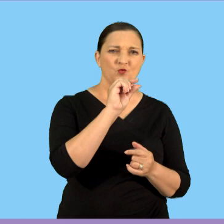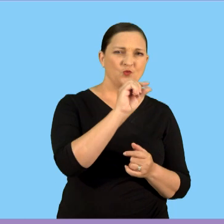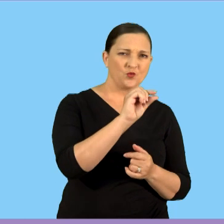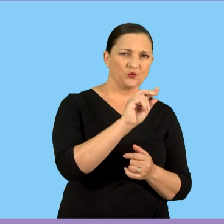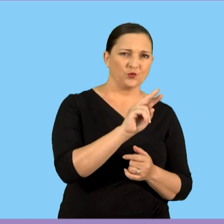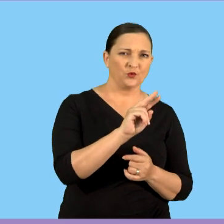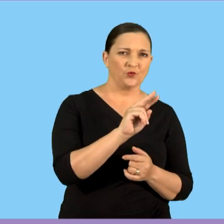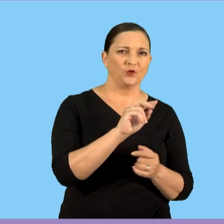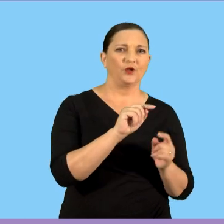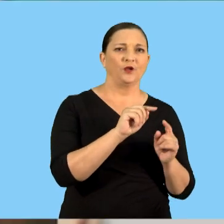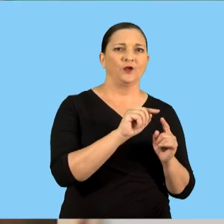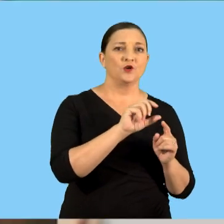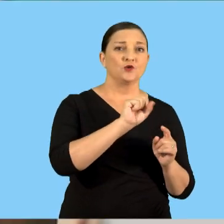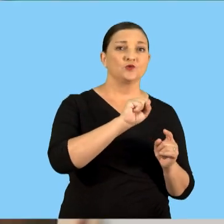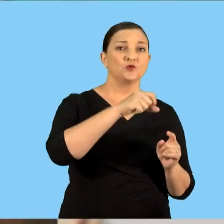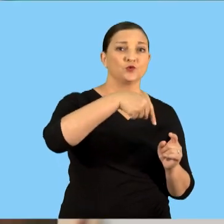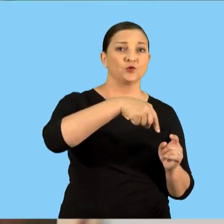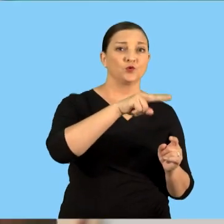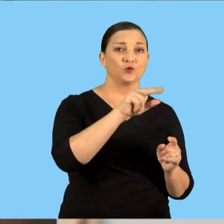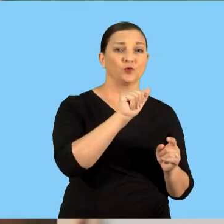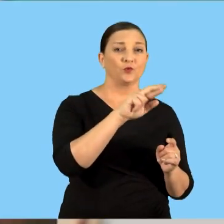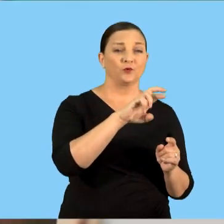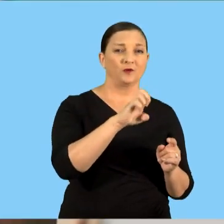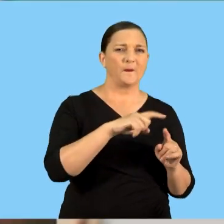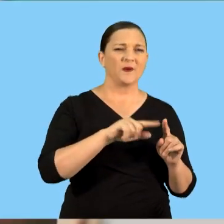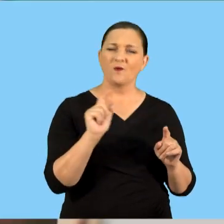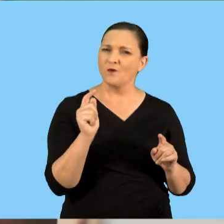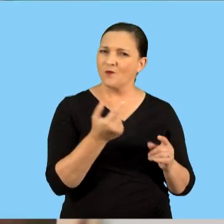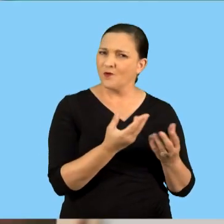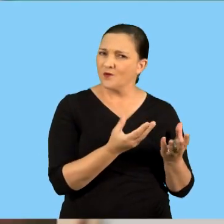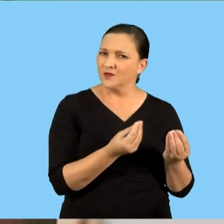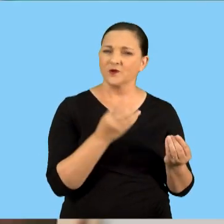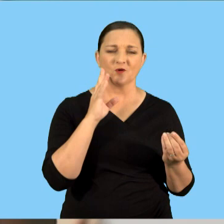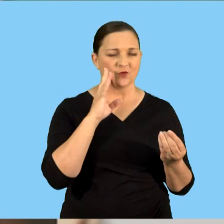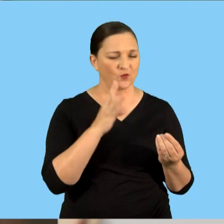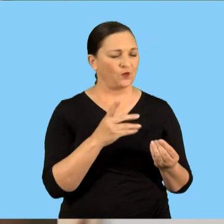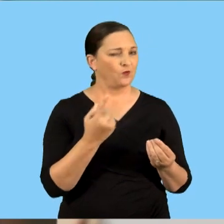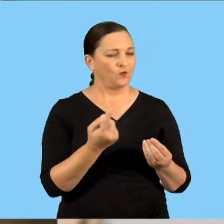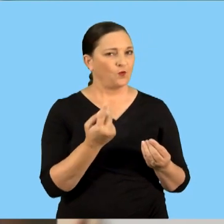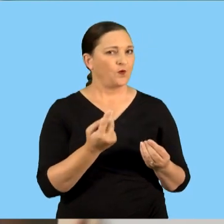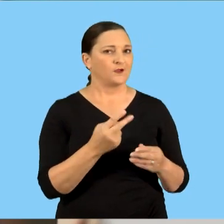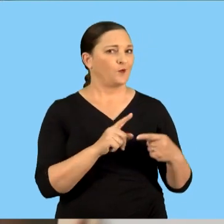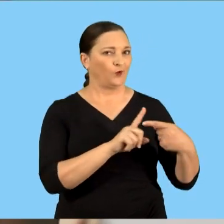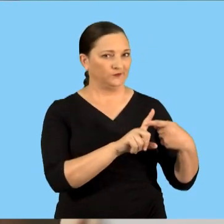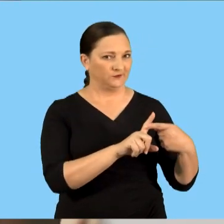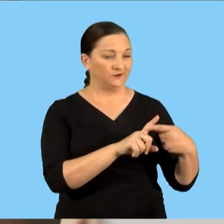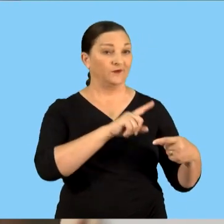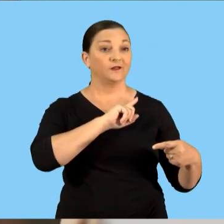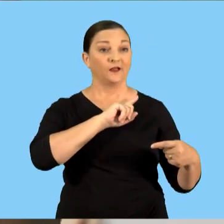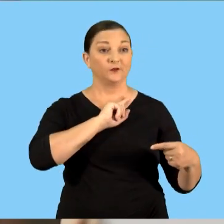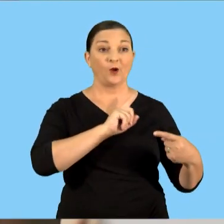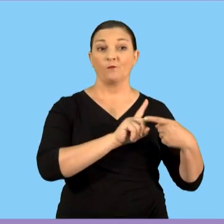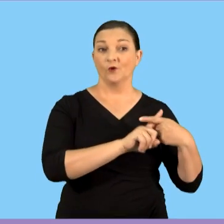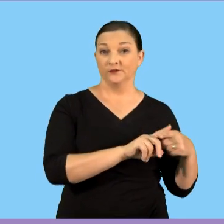positive number. And if you remember, all numbers that we square will be positive. So